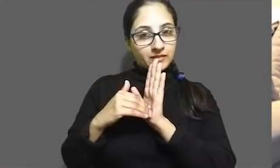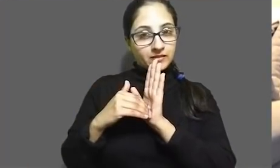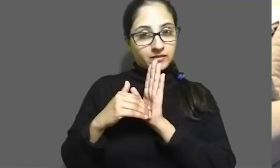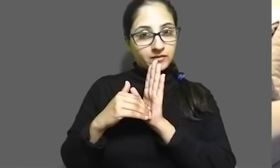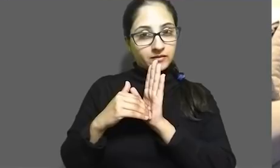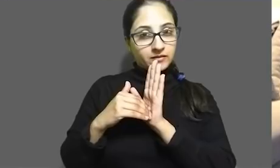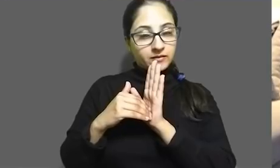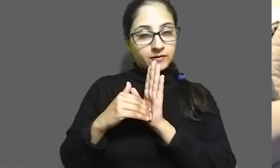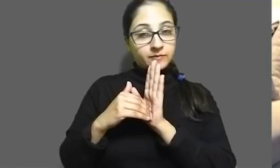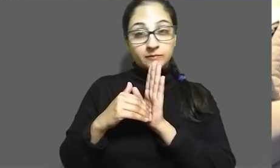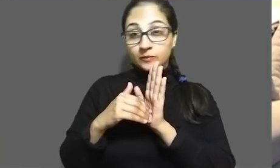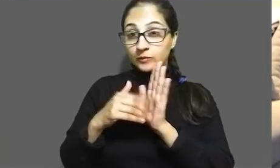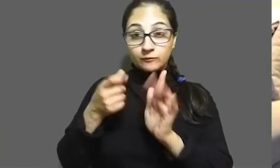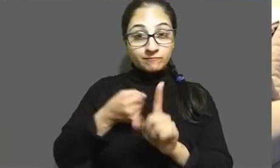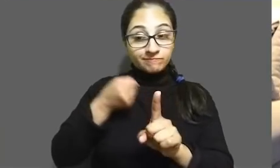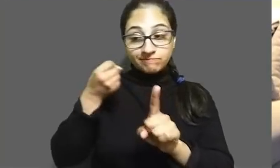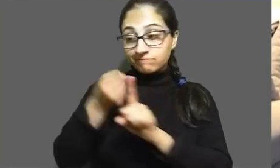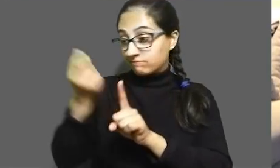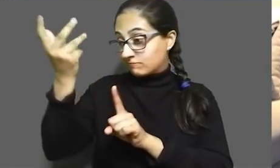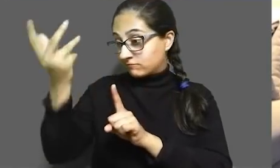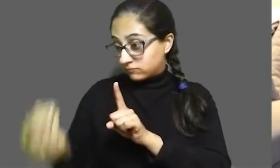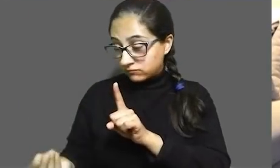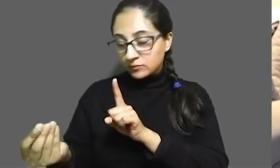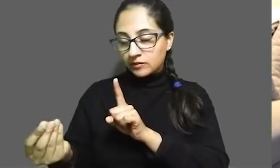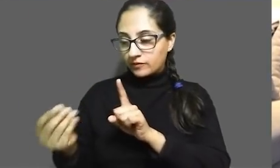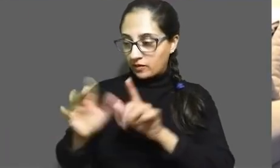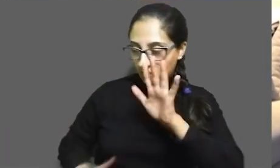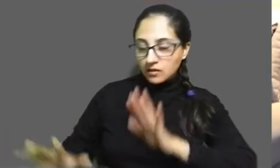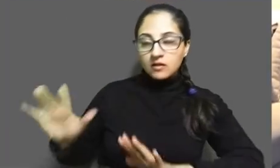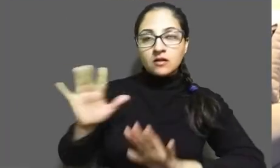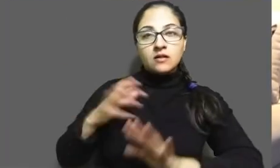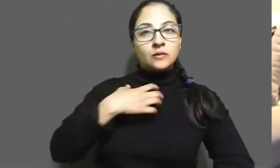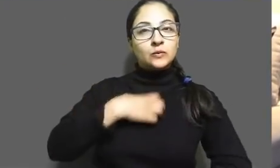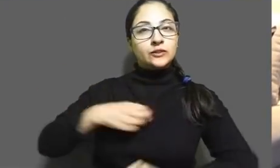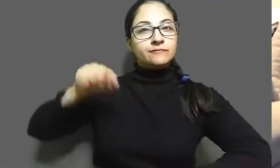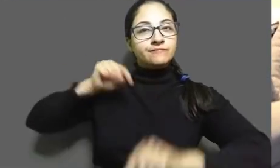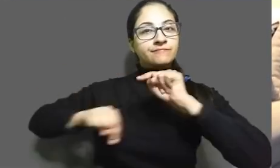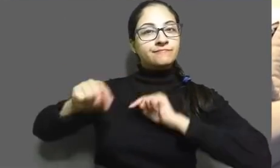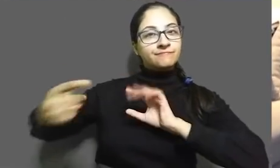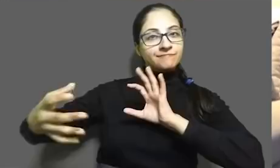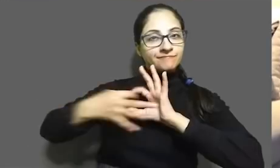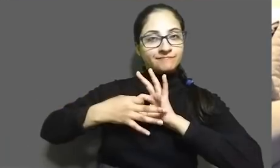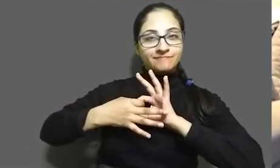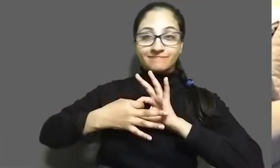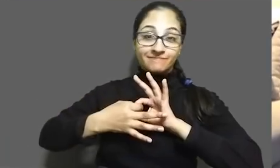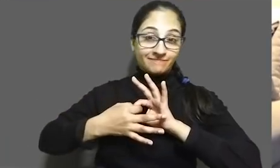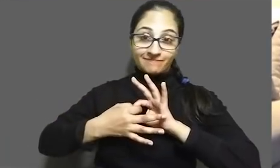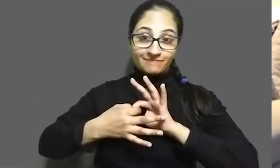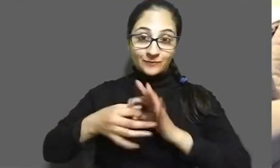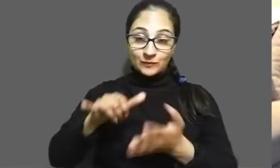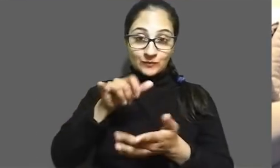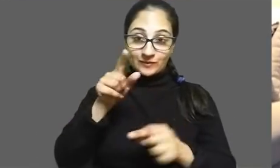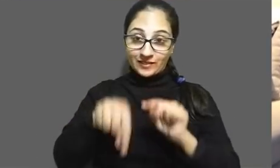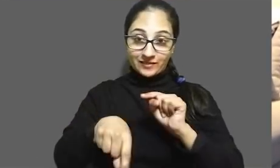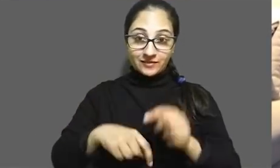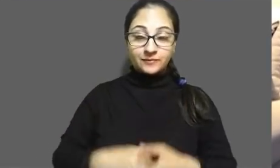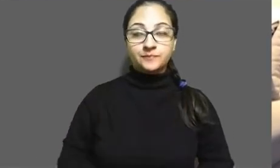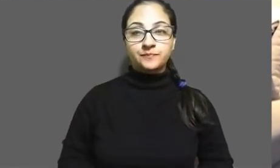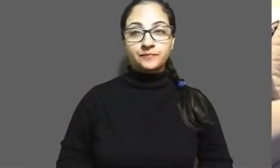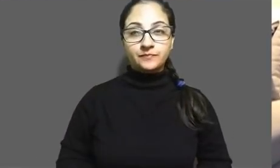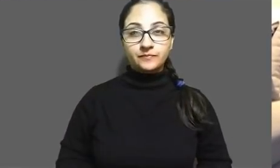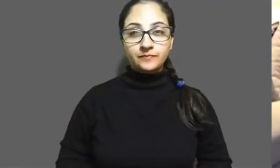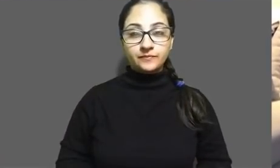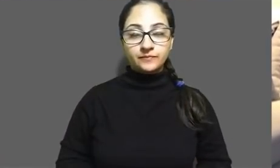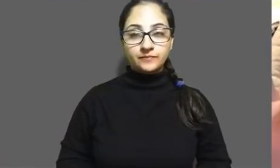what we leave behind. So there are many learnings from the experience of grief, because it cannot